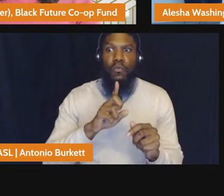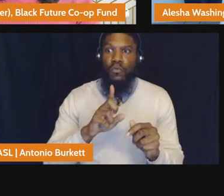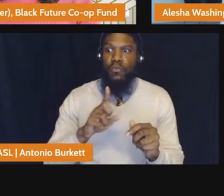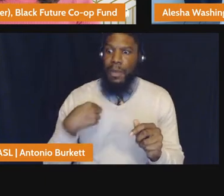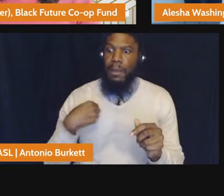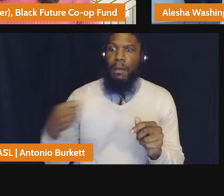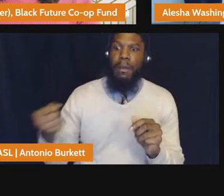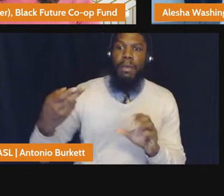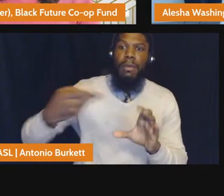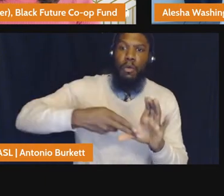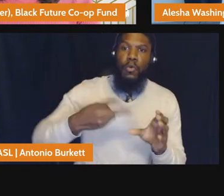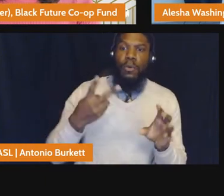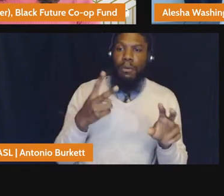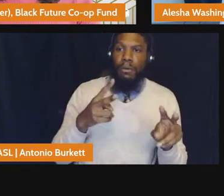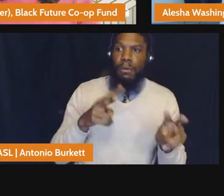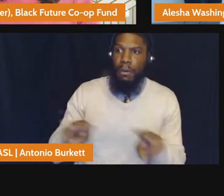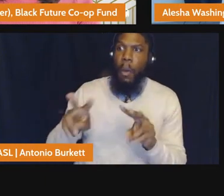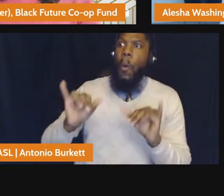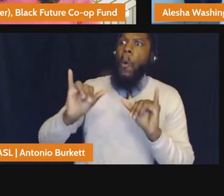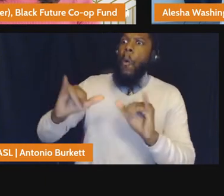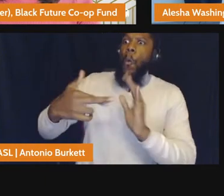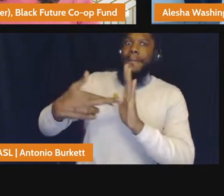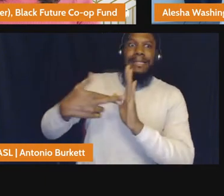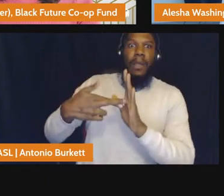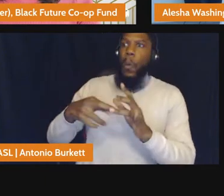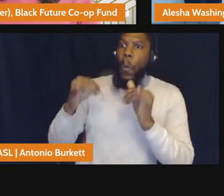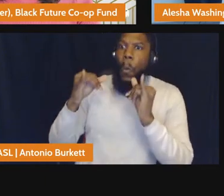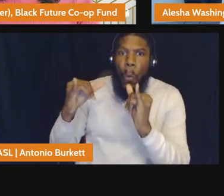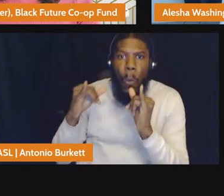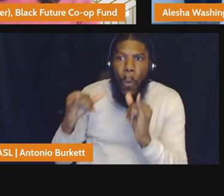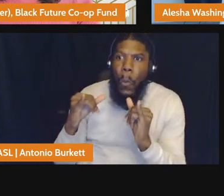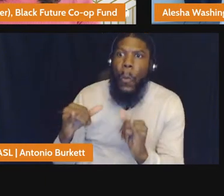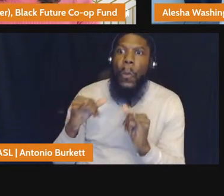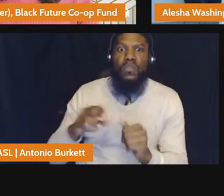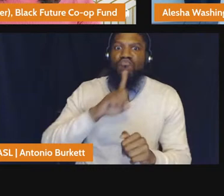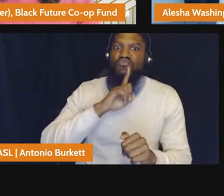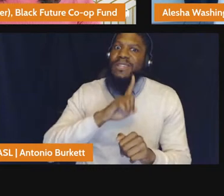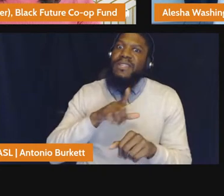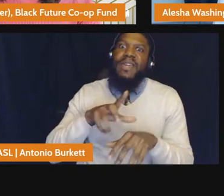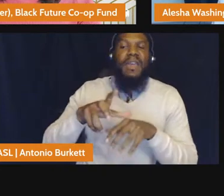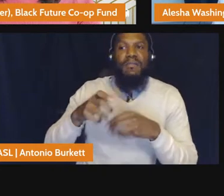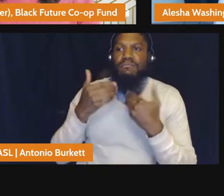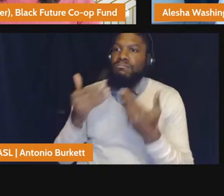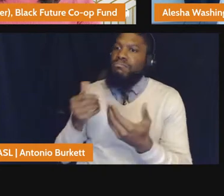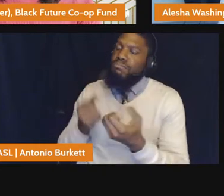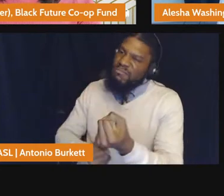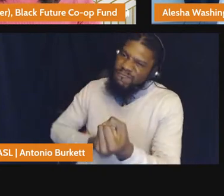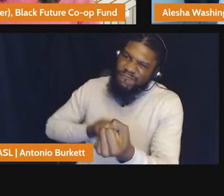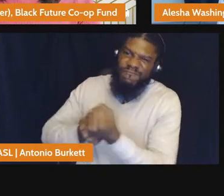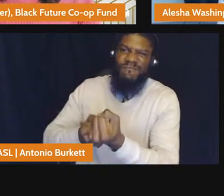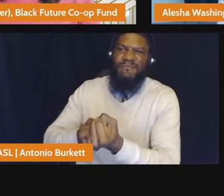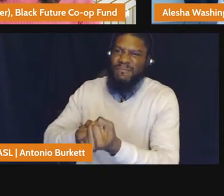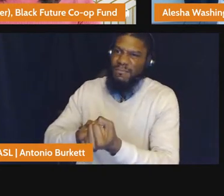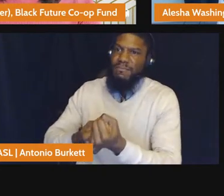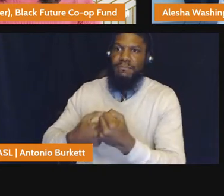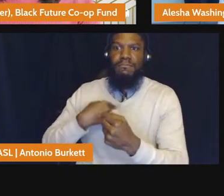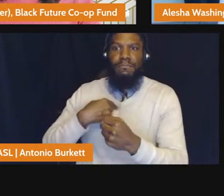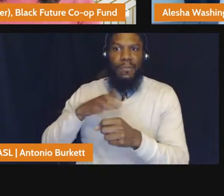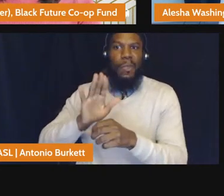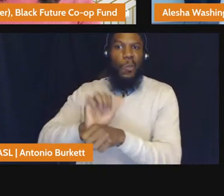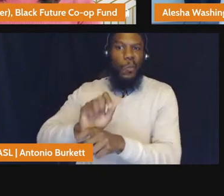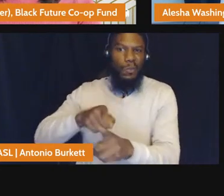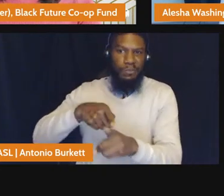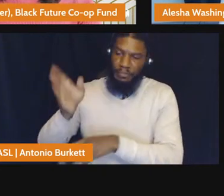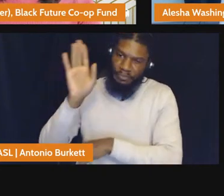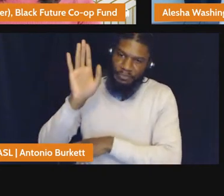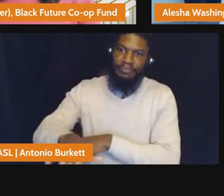at the foundation. And so they really leaned in and supported me in the work. I also initiated the